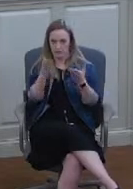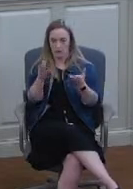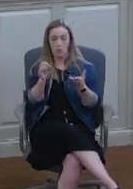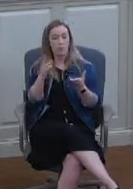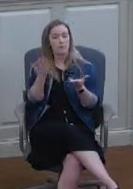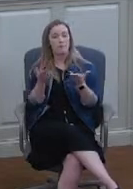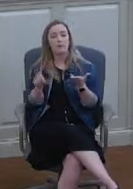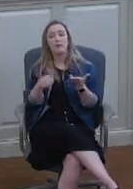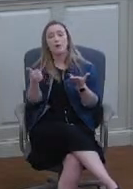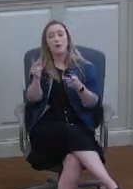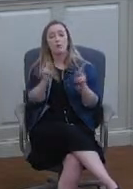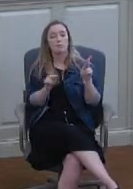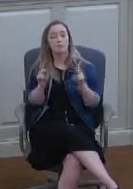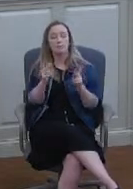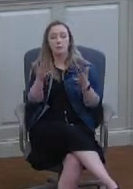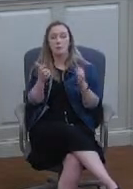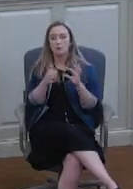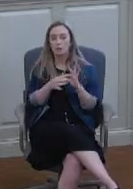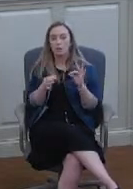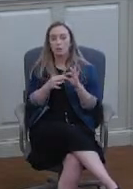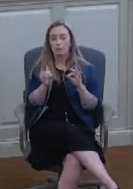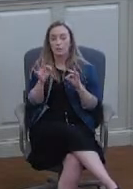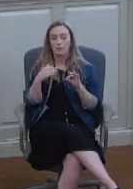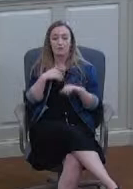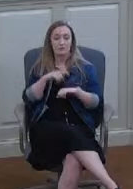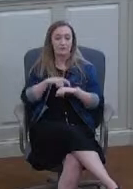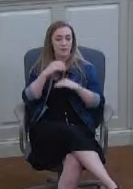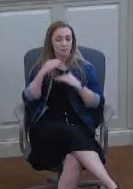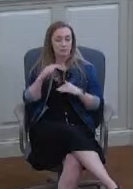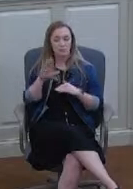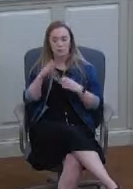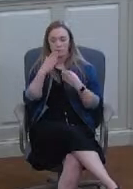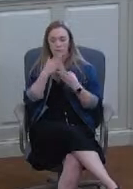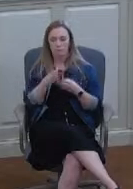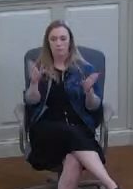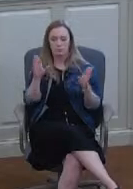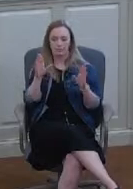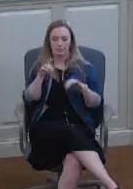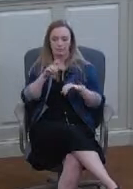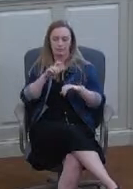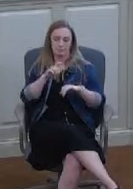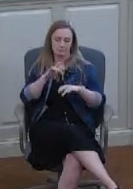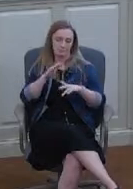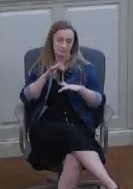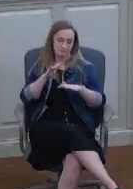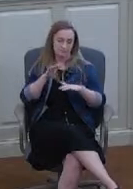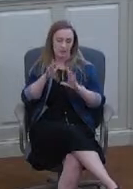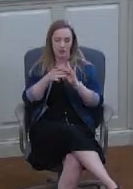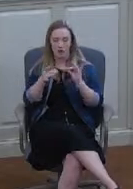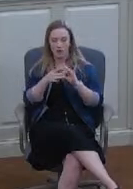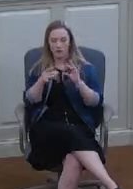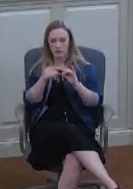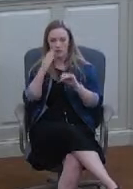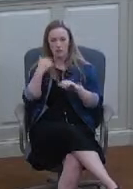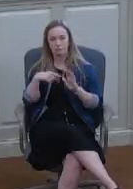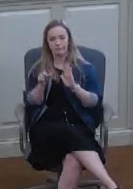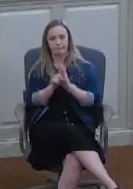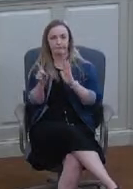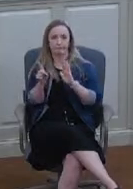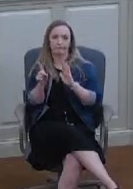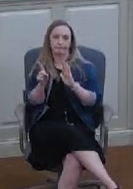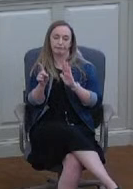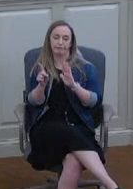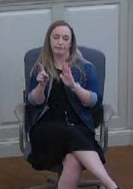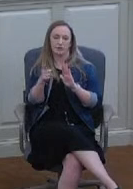put, if you all have time limits on your public comment, you know how that works, and then the little egg timer goes off and the buzzer rings. But, you could put